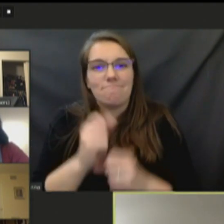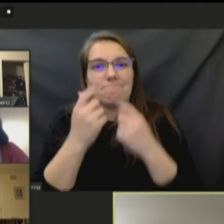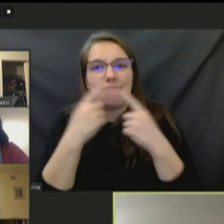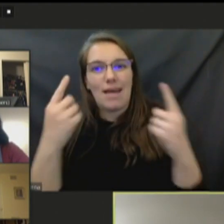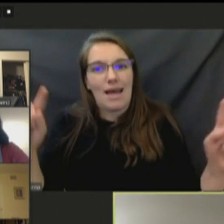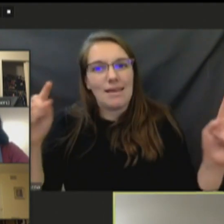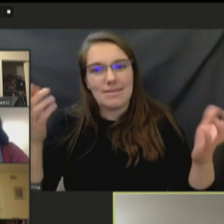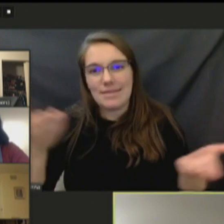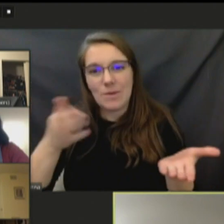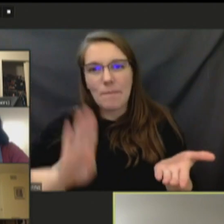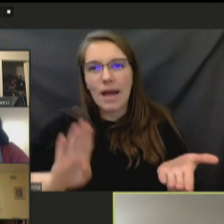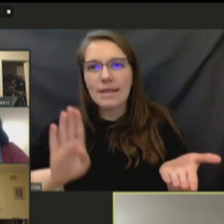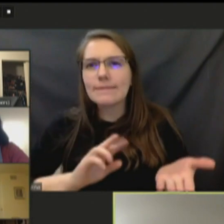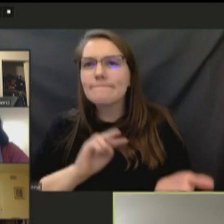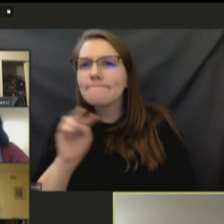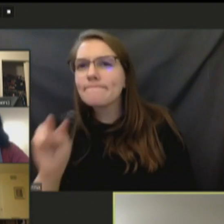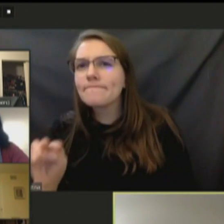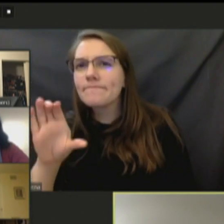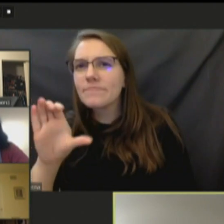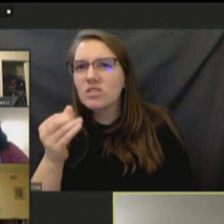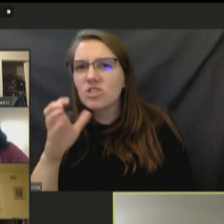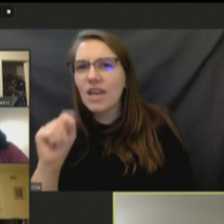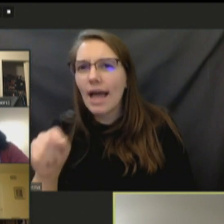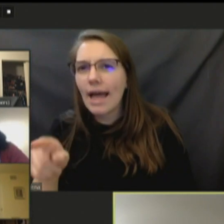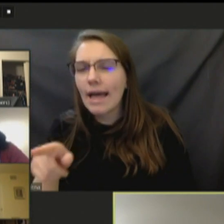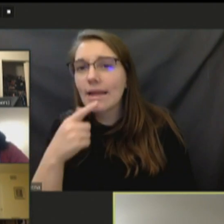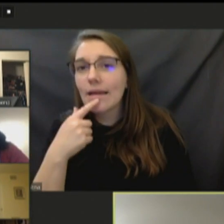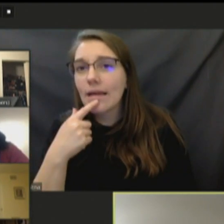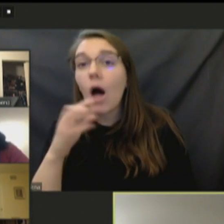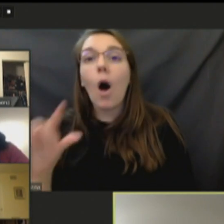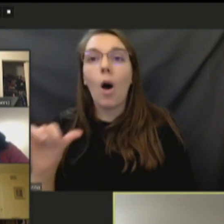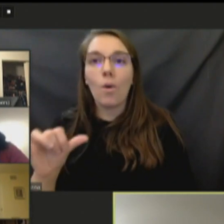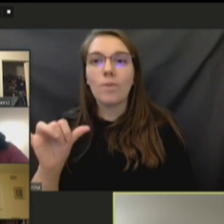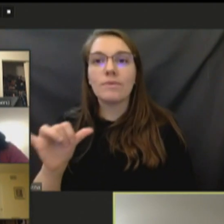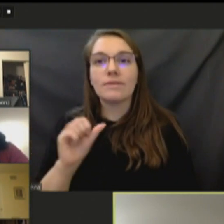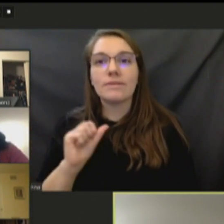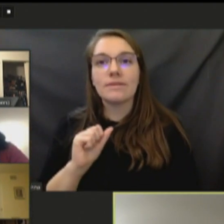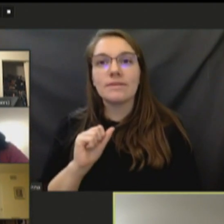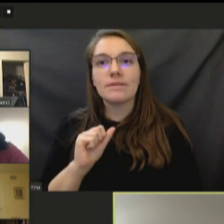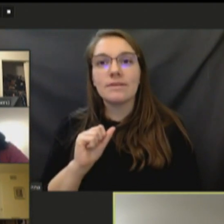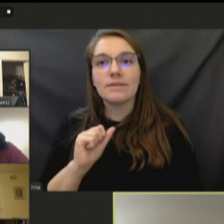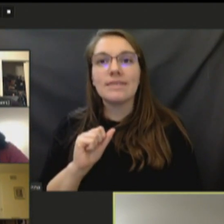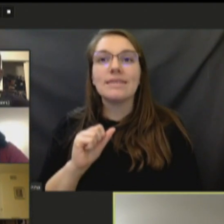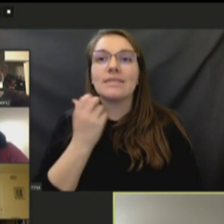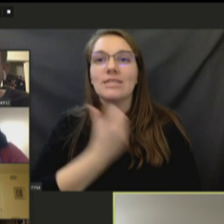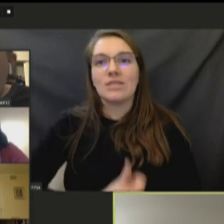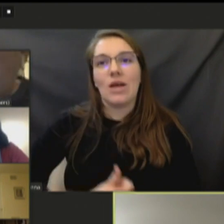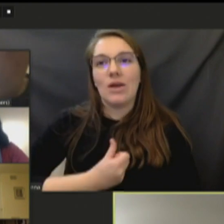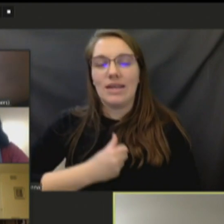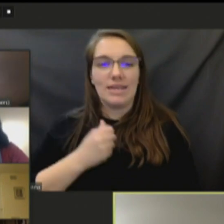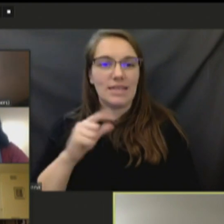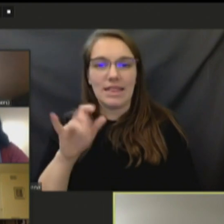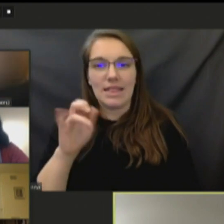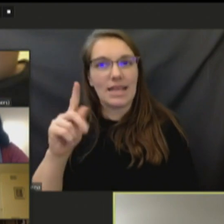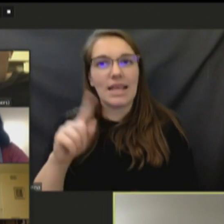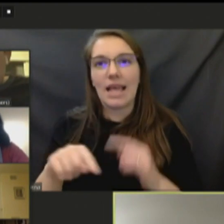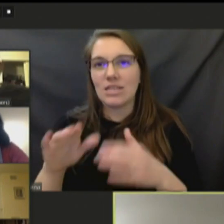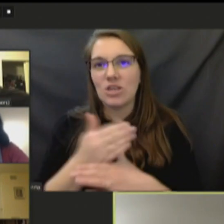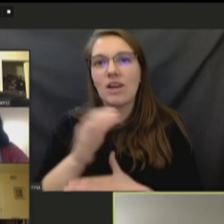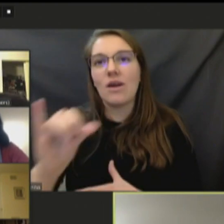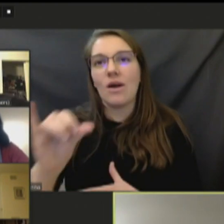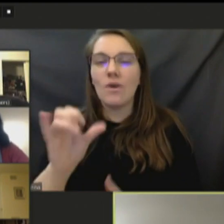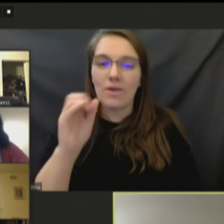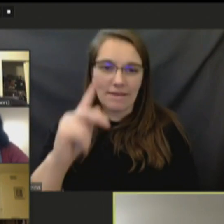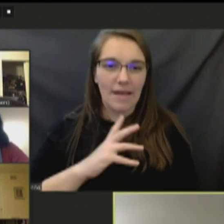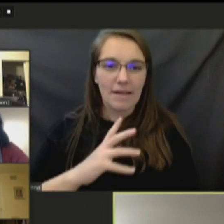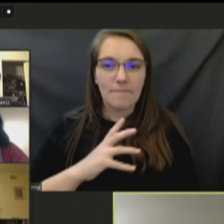I see something in the chat. Oh, okay. It's not a shareable link. I will send that over. And I'm happy to answer any